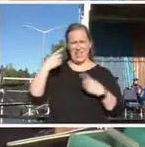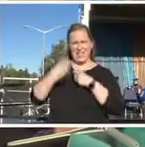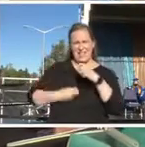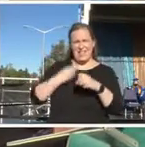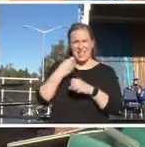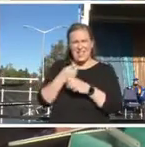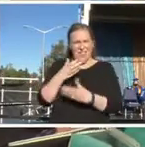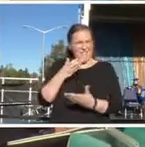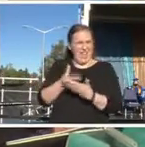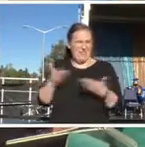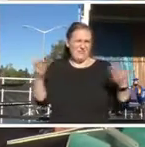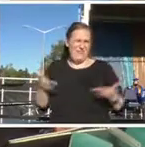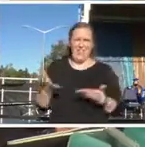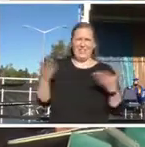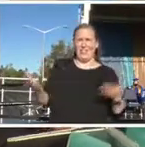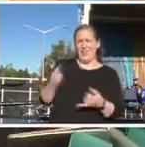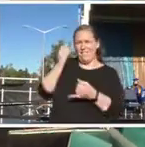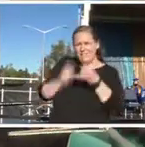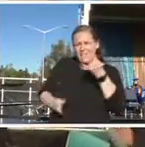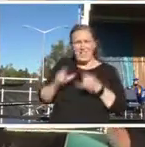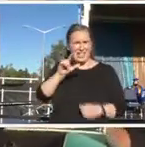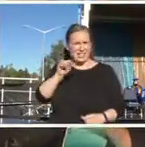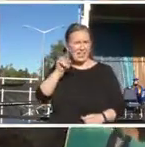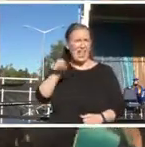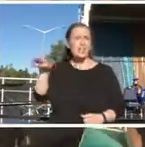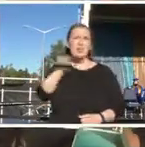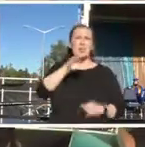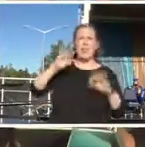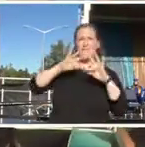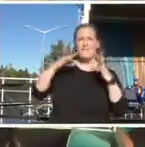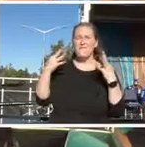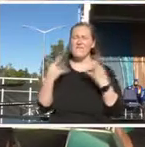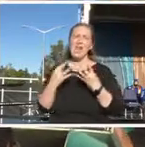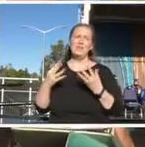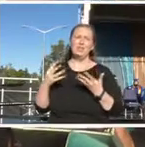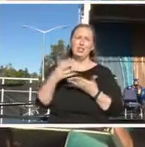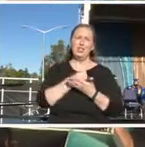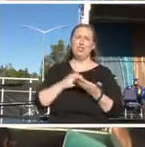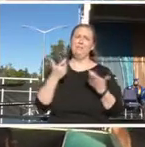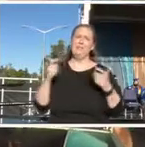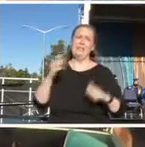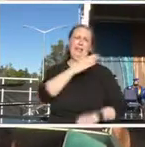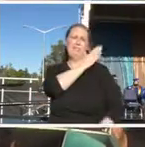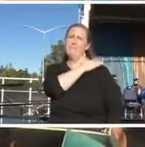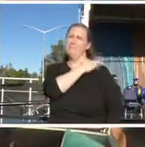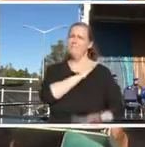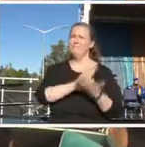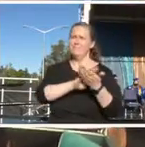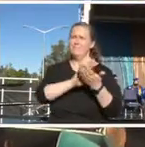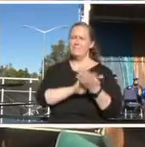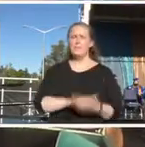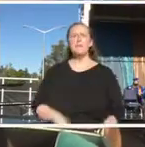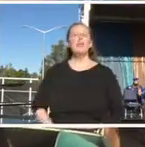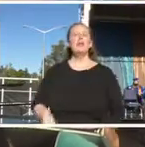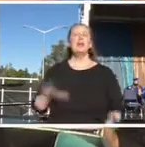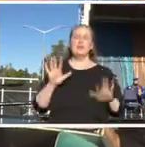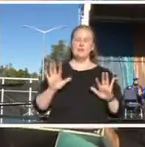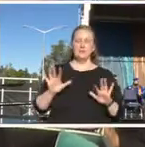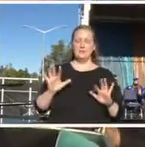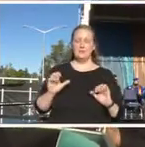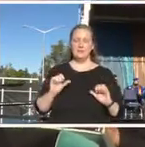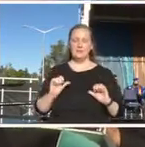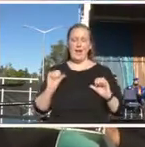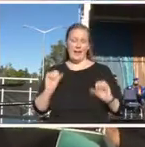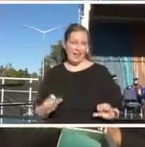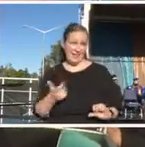we made it to this finish line, you all and your families deserve a tremendous pat on the back. Now, I can say what I'm